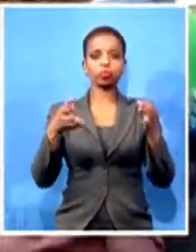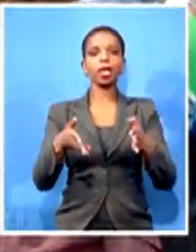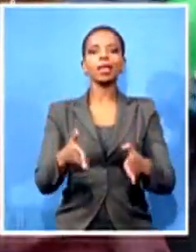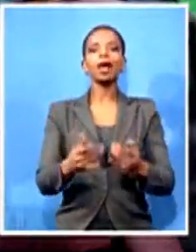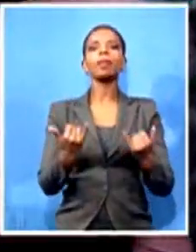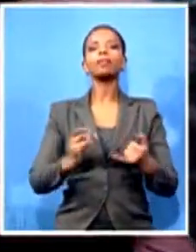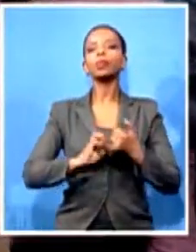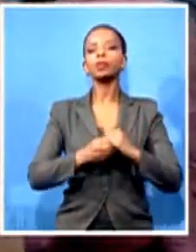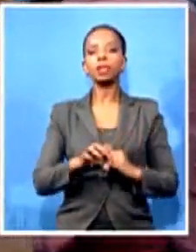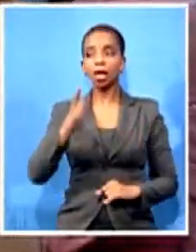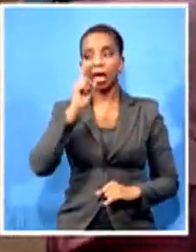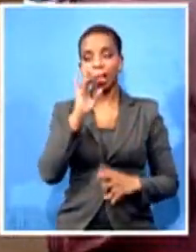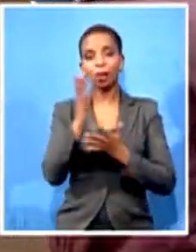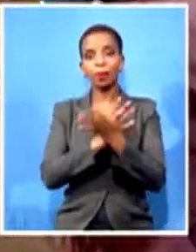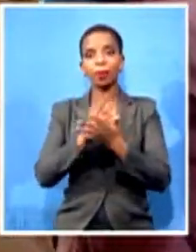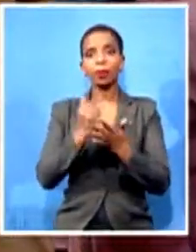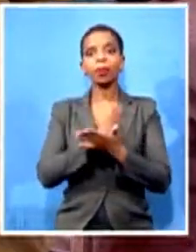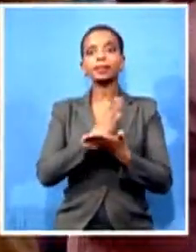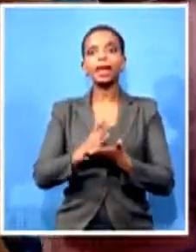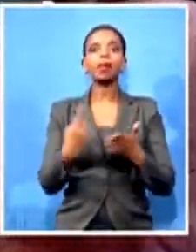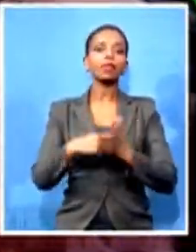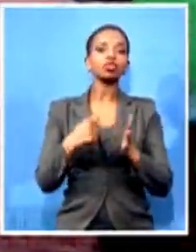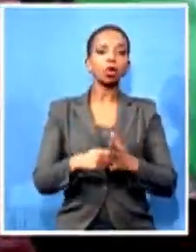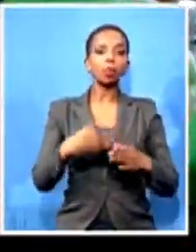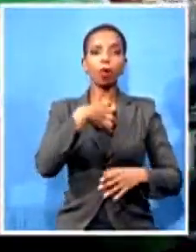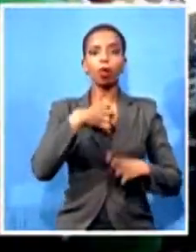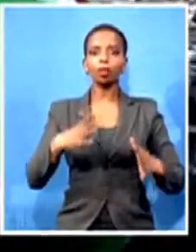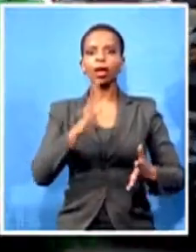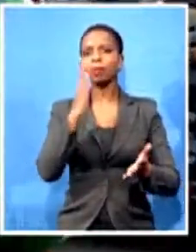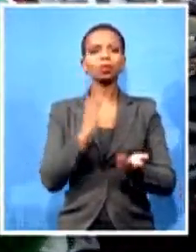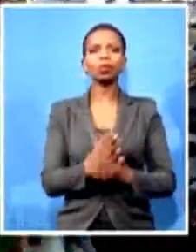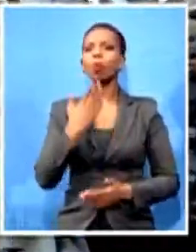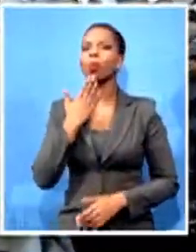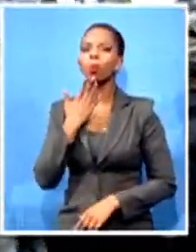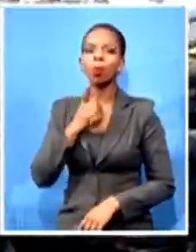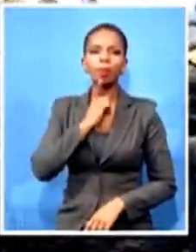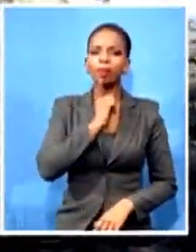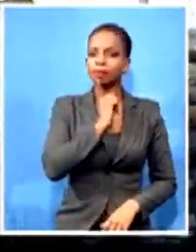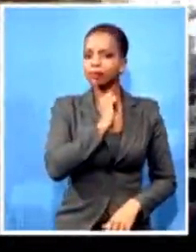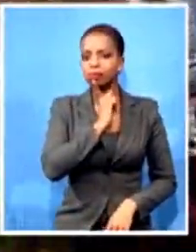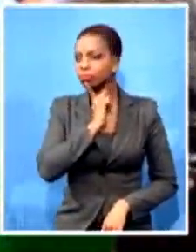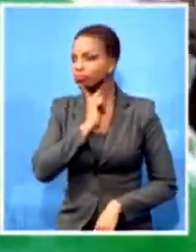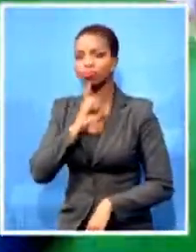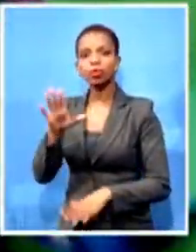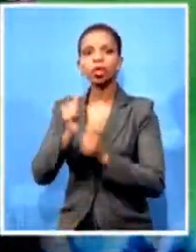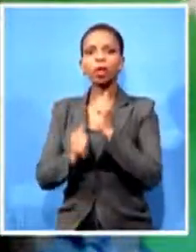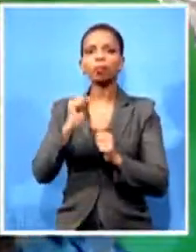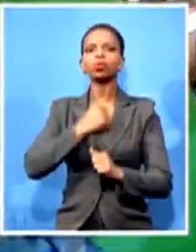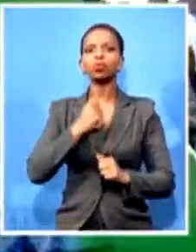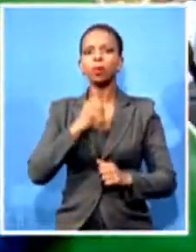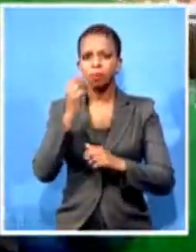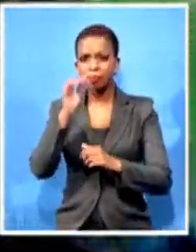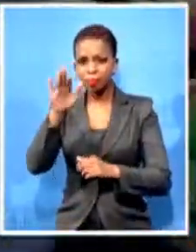I'm not too sure where they are, and I'm just trying to see one of the store owners. But sir, can you just speak to me quickly